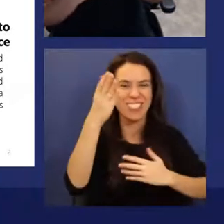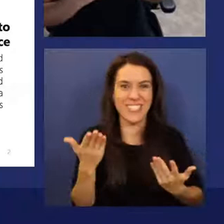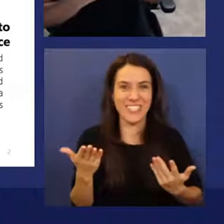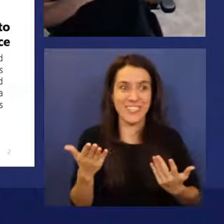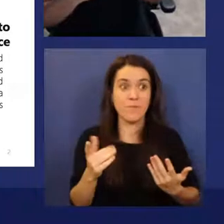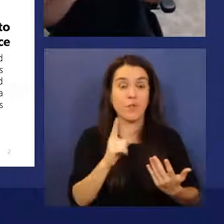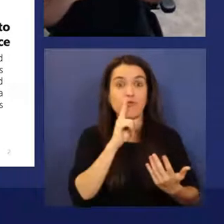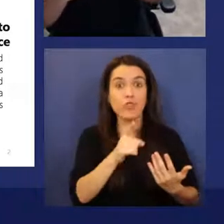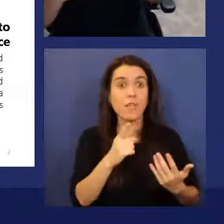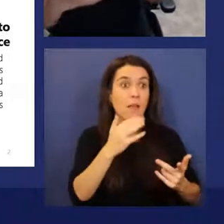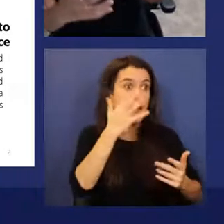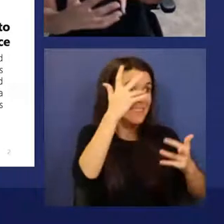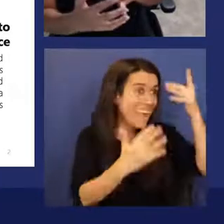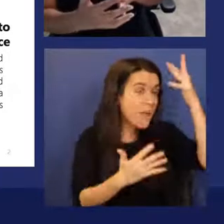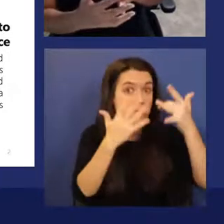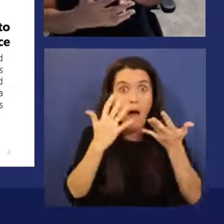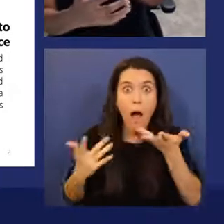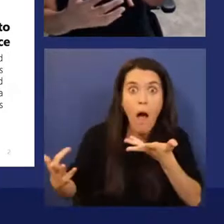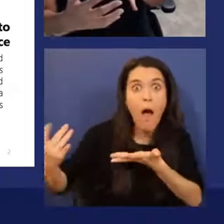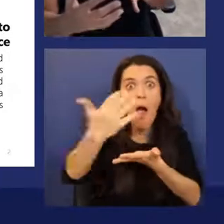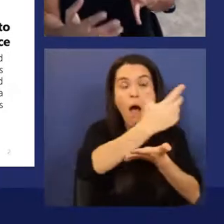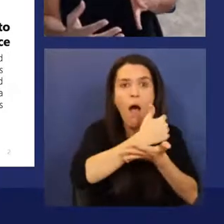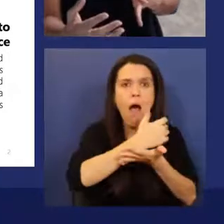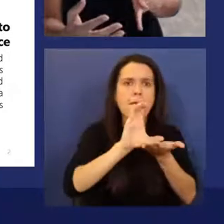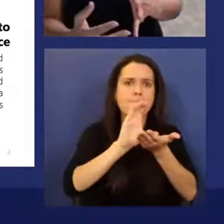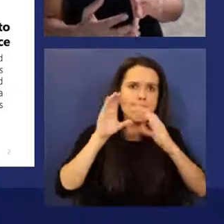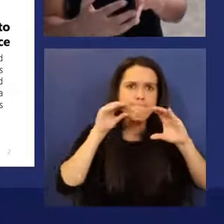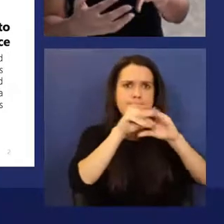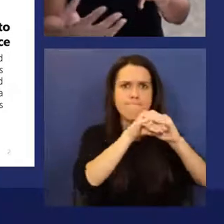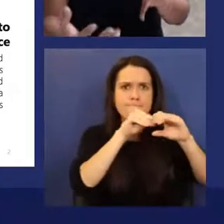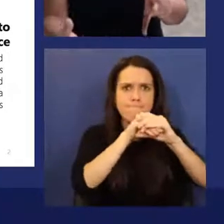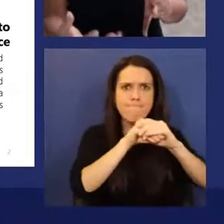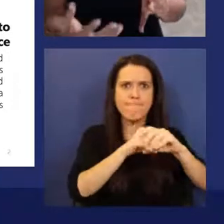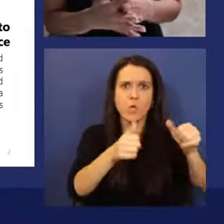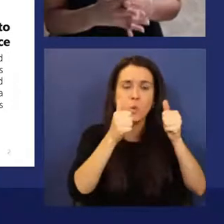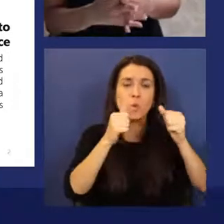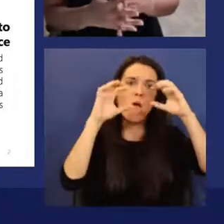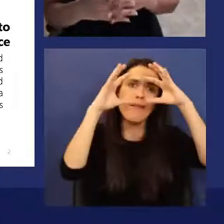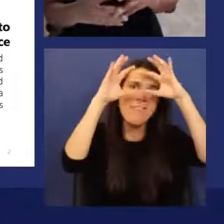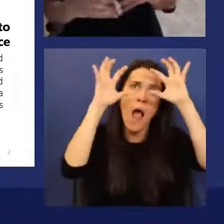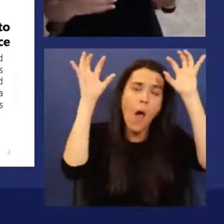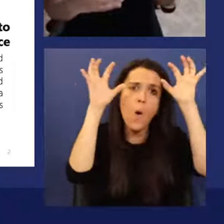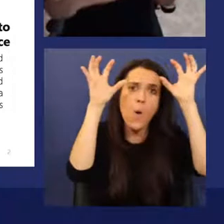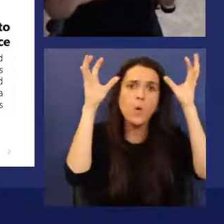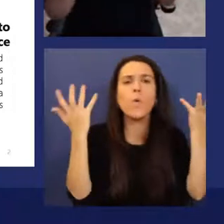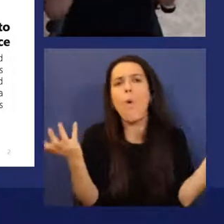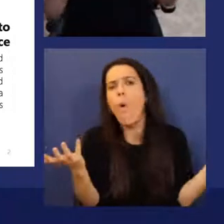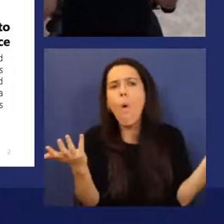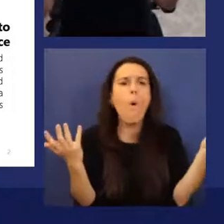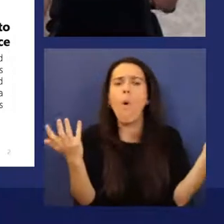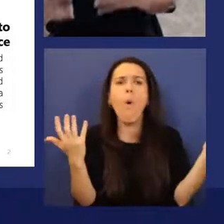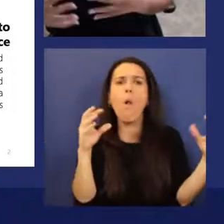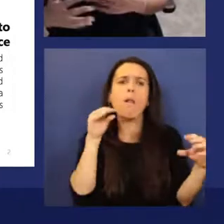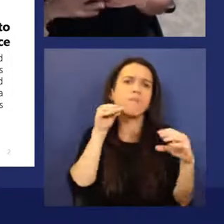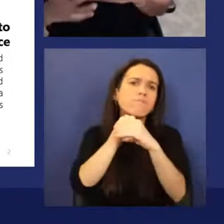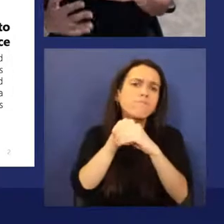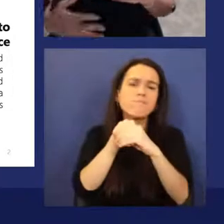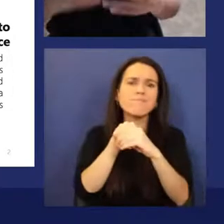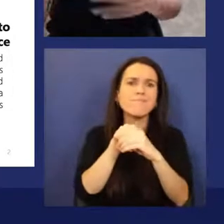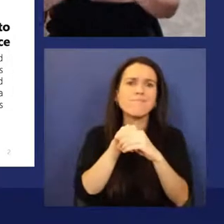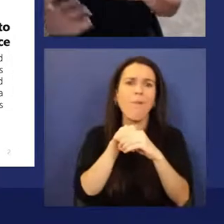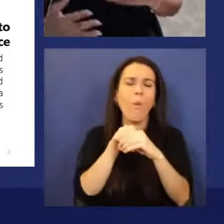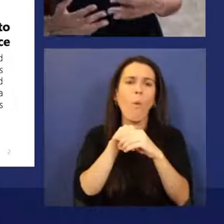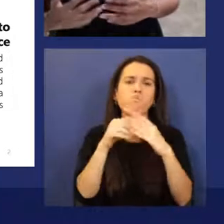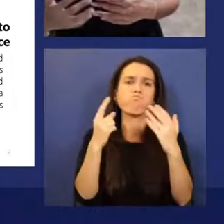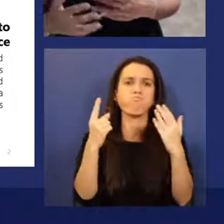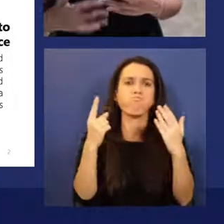the data, collecting it, and storing it in a cloud or storing it in a location